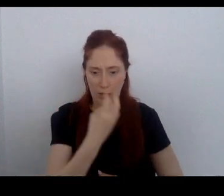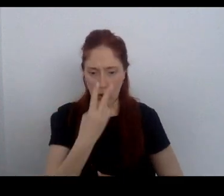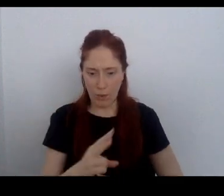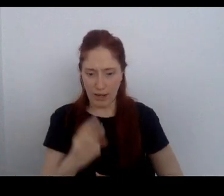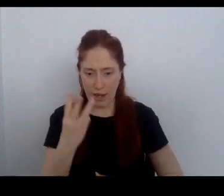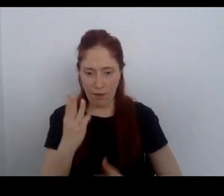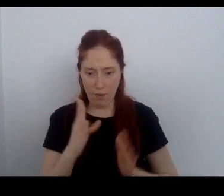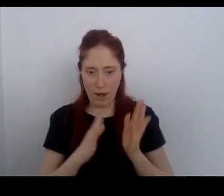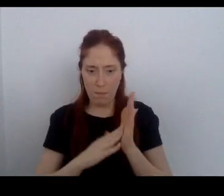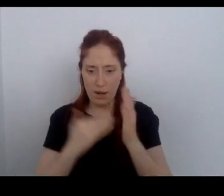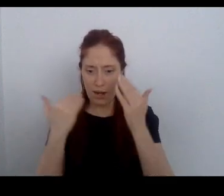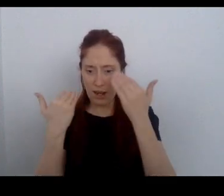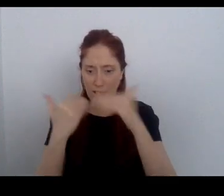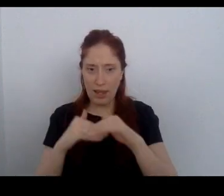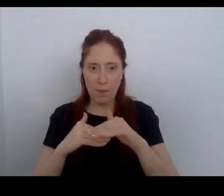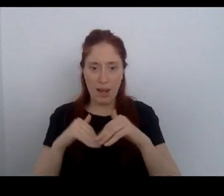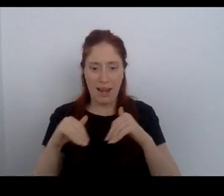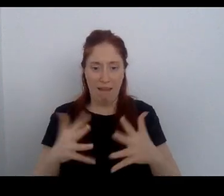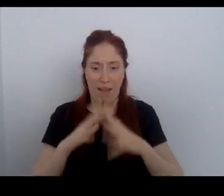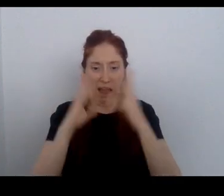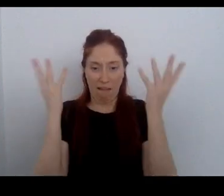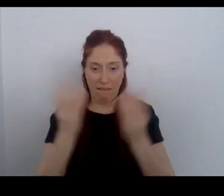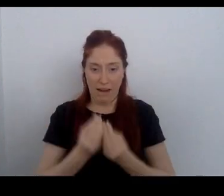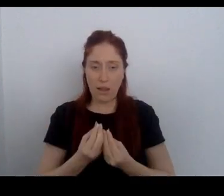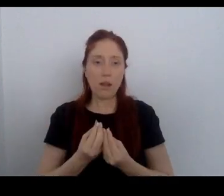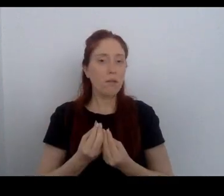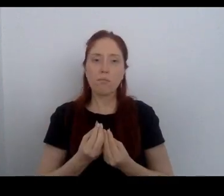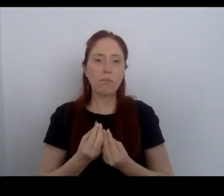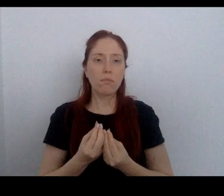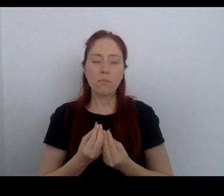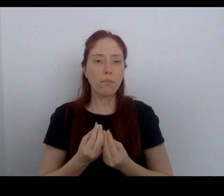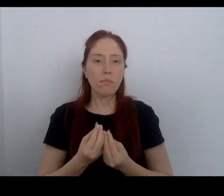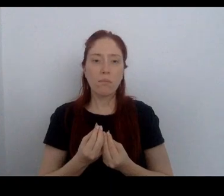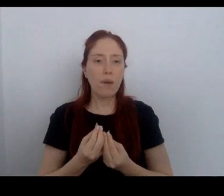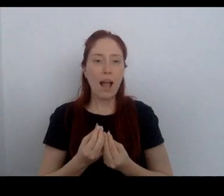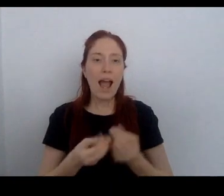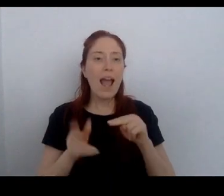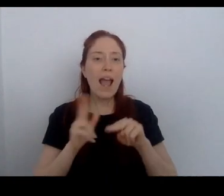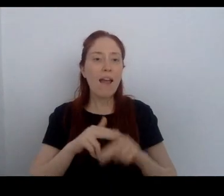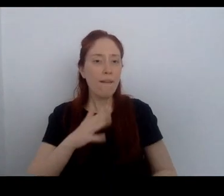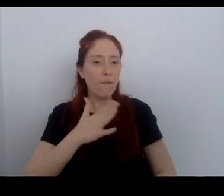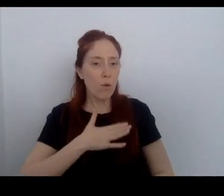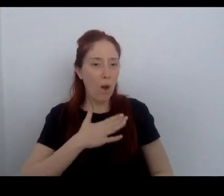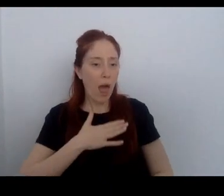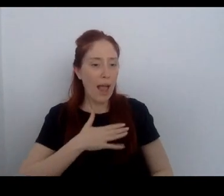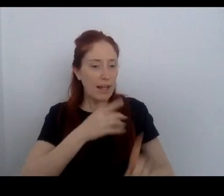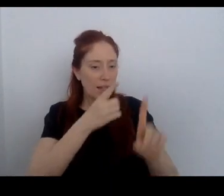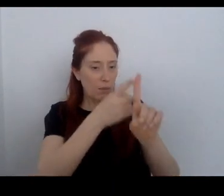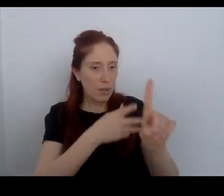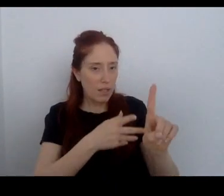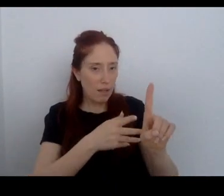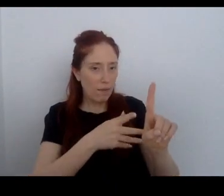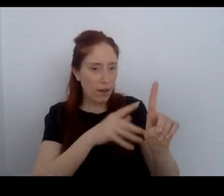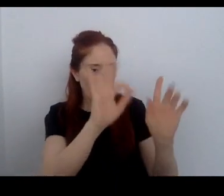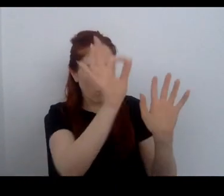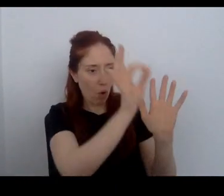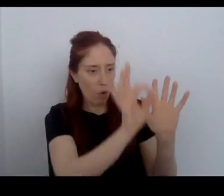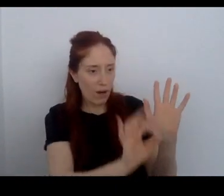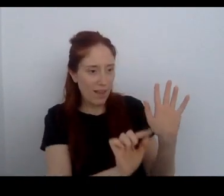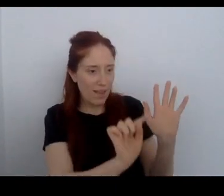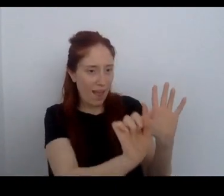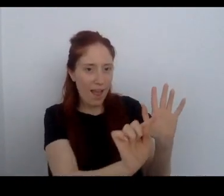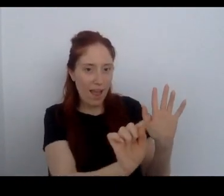give the same degree of attention and detail throughout the composition. It can be quite focused